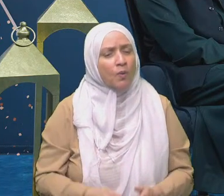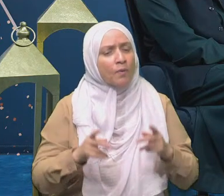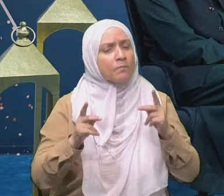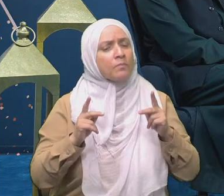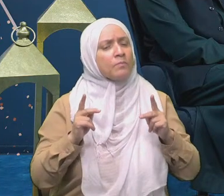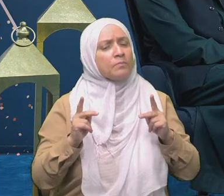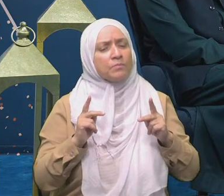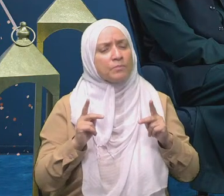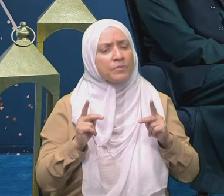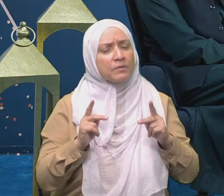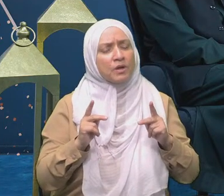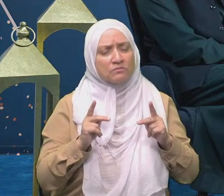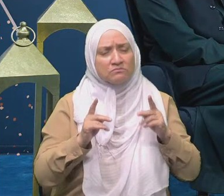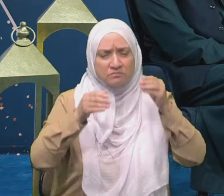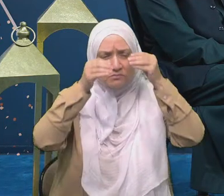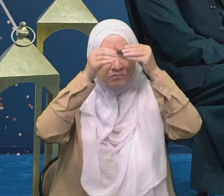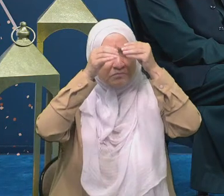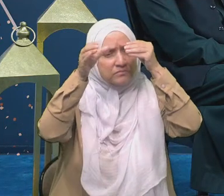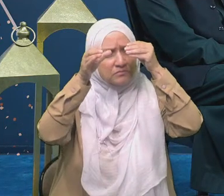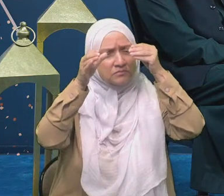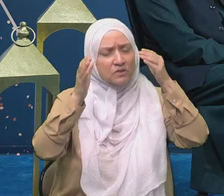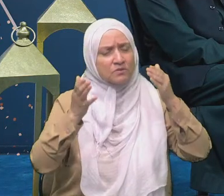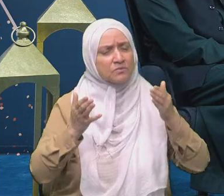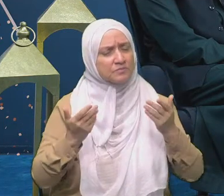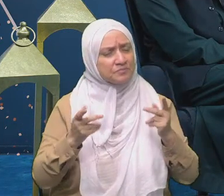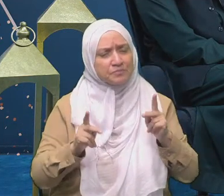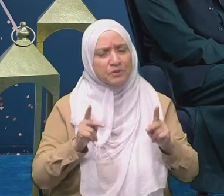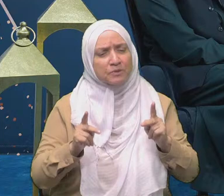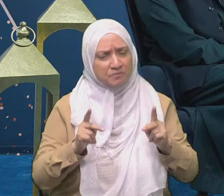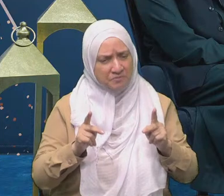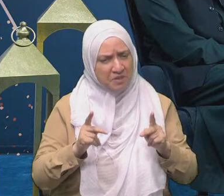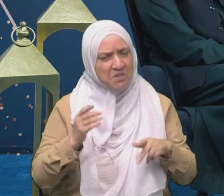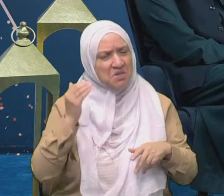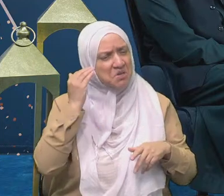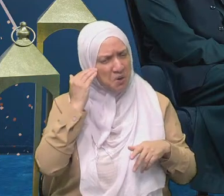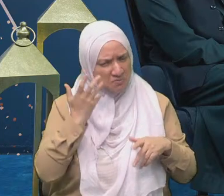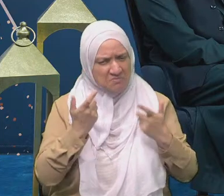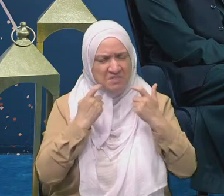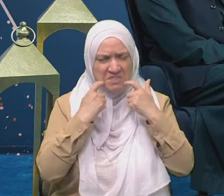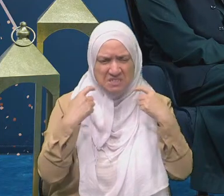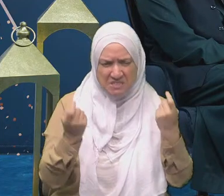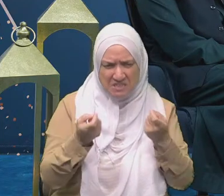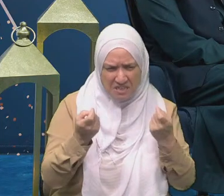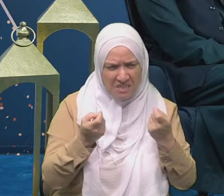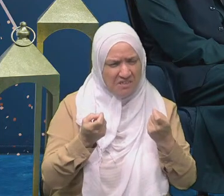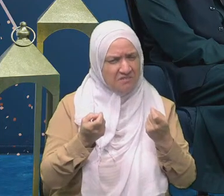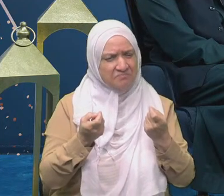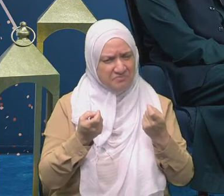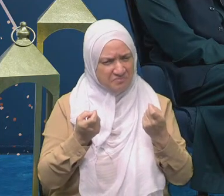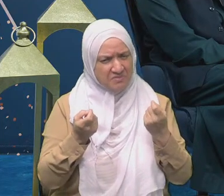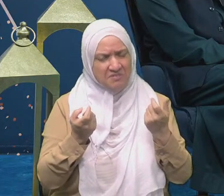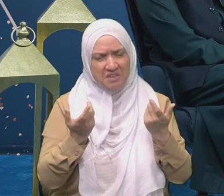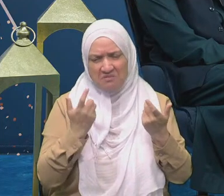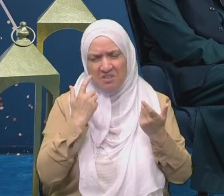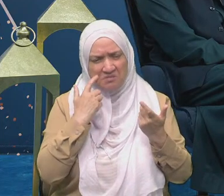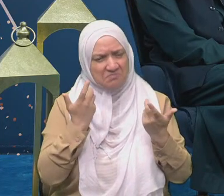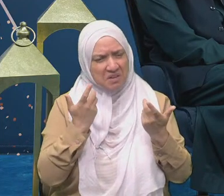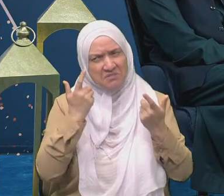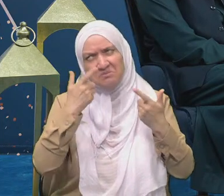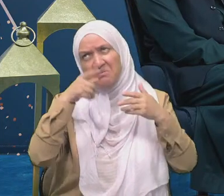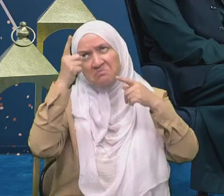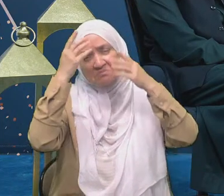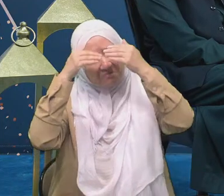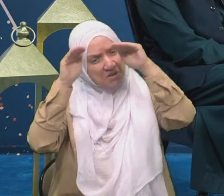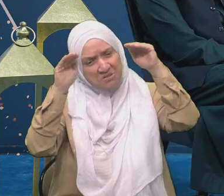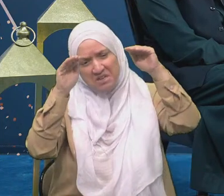the sin is and the consequences and the greatness of Allah subhanahu wa ta'ala, they know about Jannah and Jahannam and you know all that, how